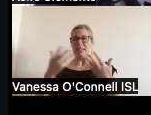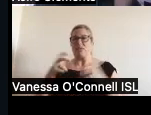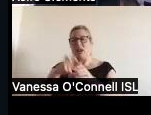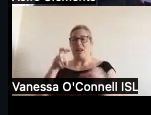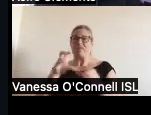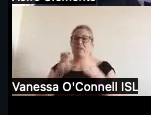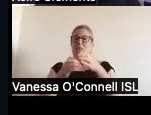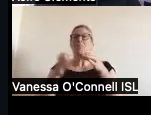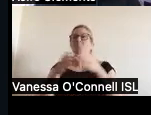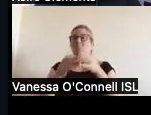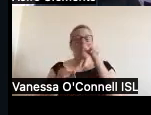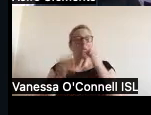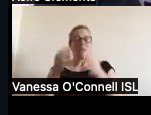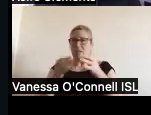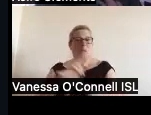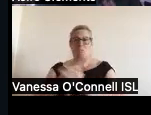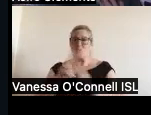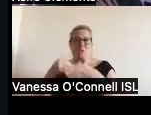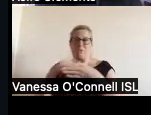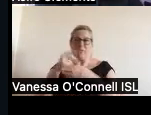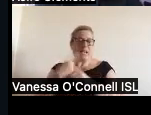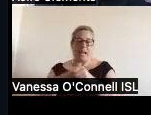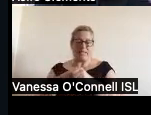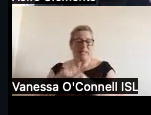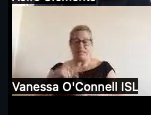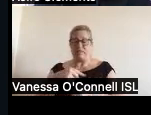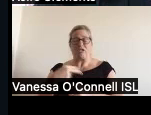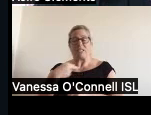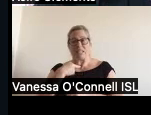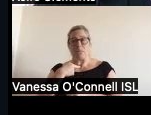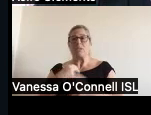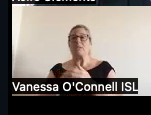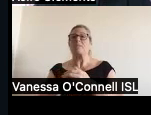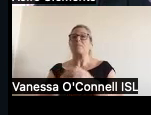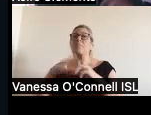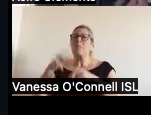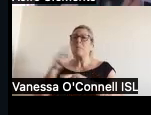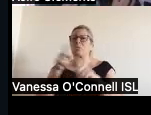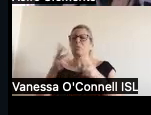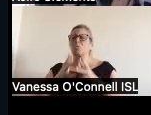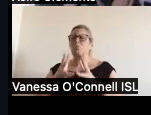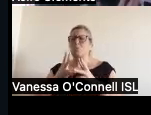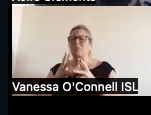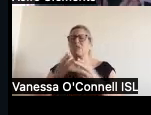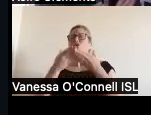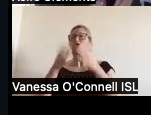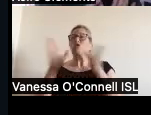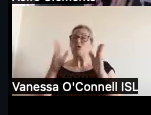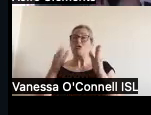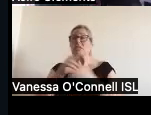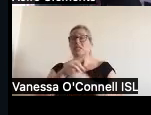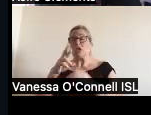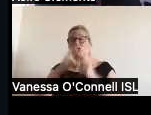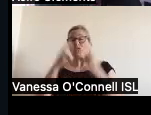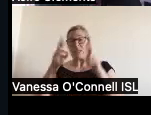really disappointing to see. And while all women are generally underrepresented in politics, there is specifically